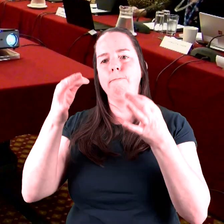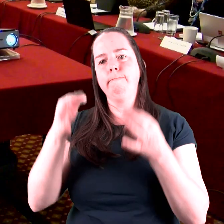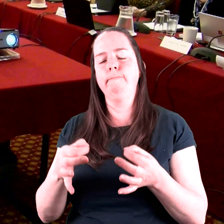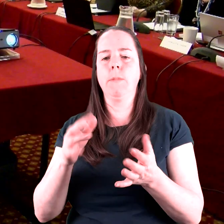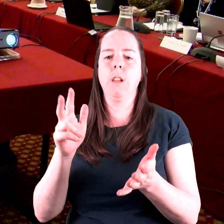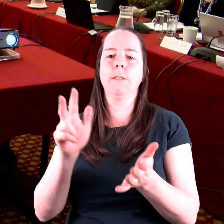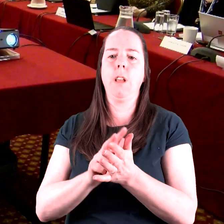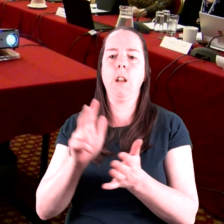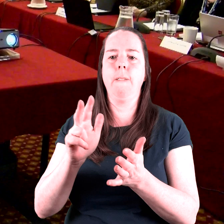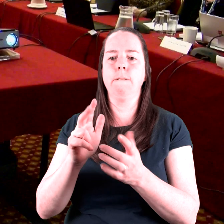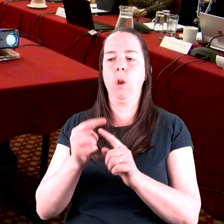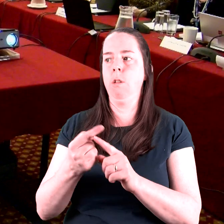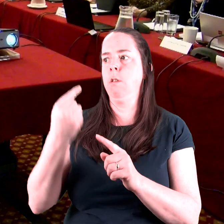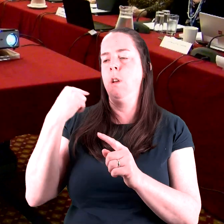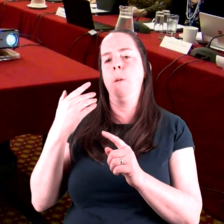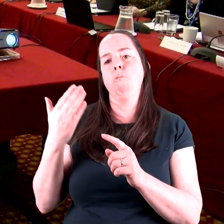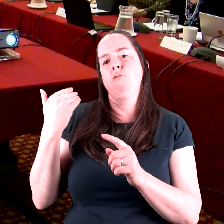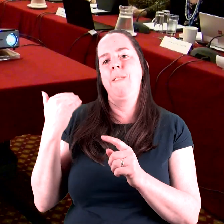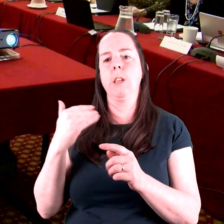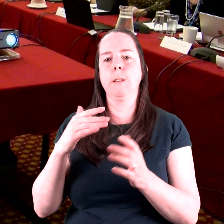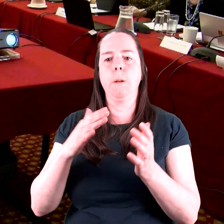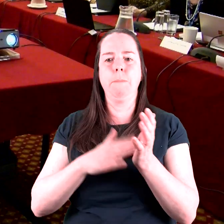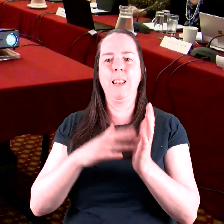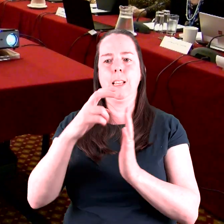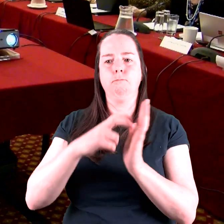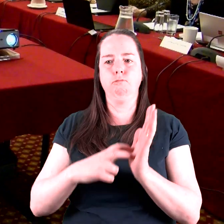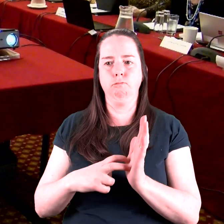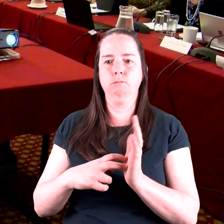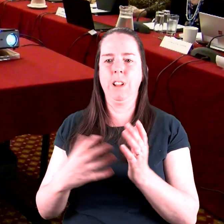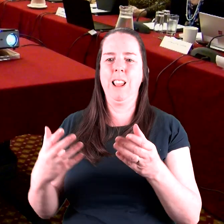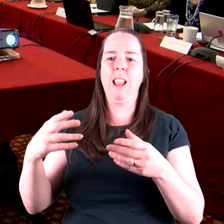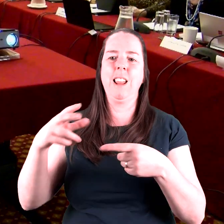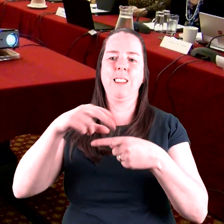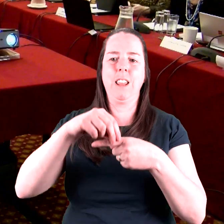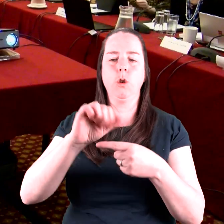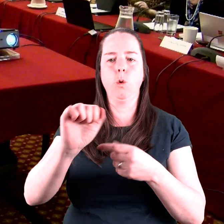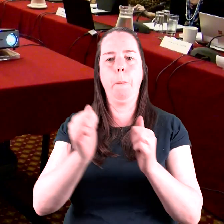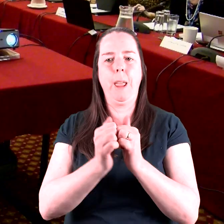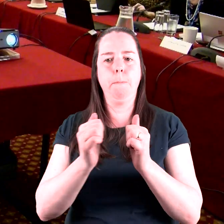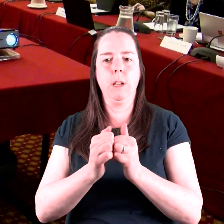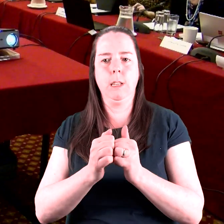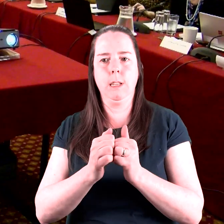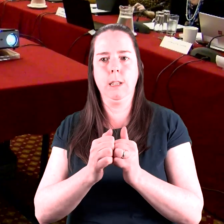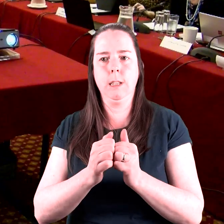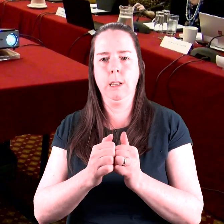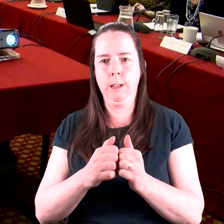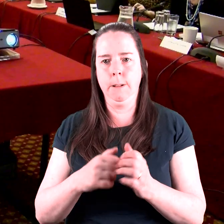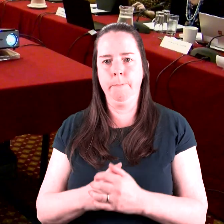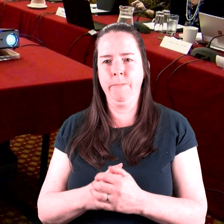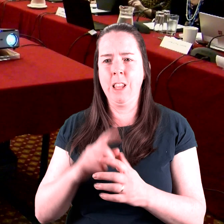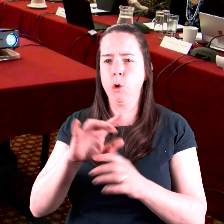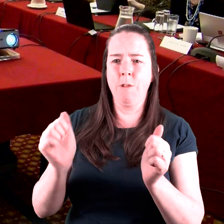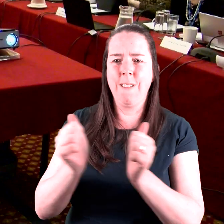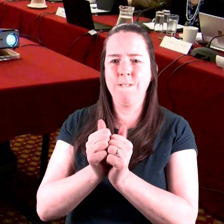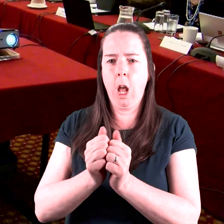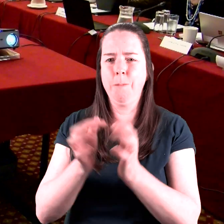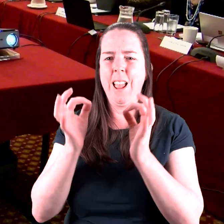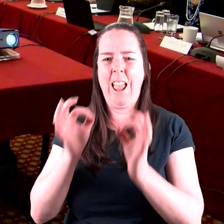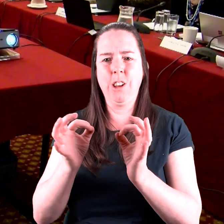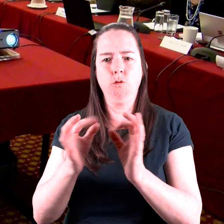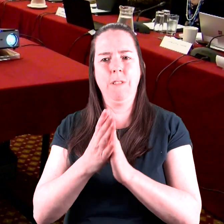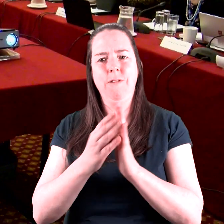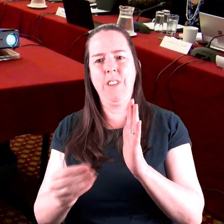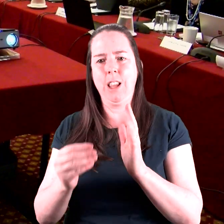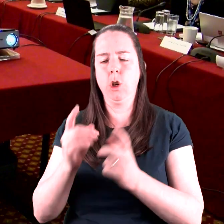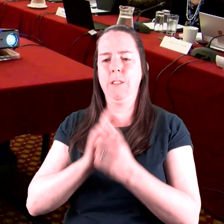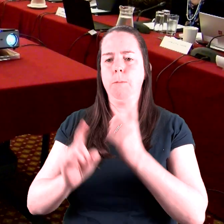to formally get your sign-off of the previous minutes, which are attached to your papers. Can you confirm that this is